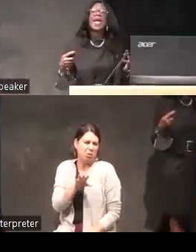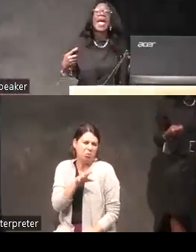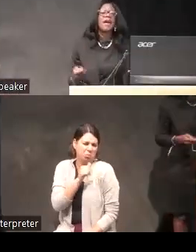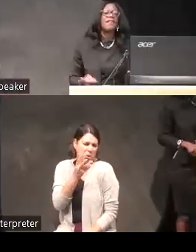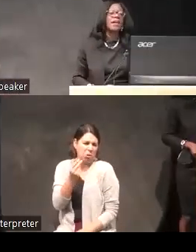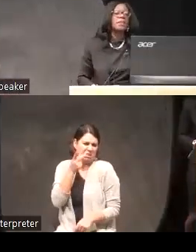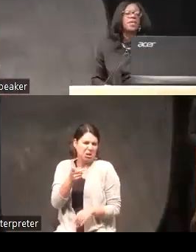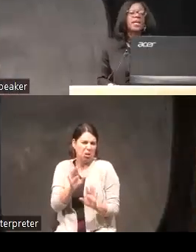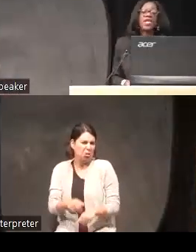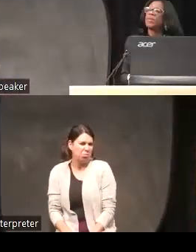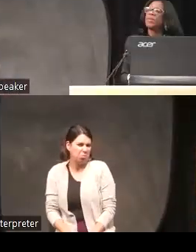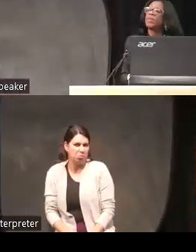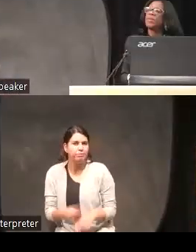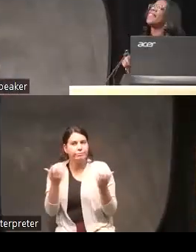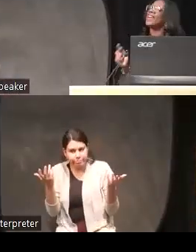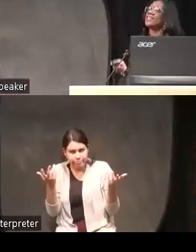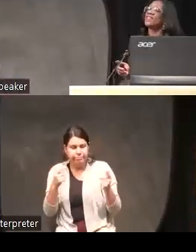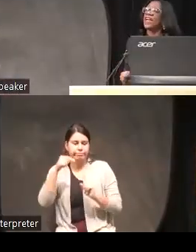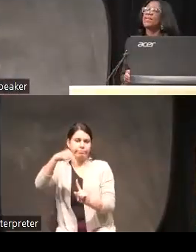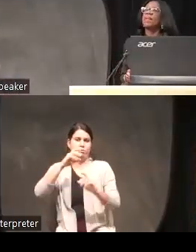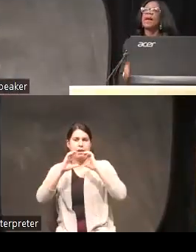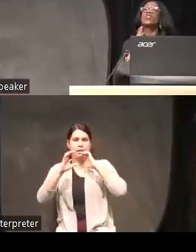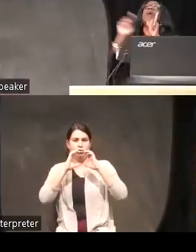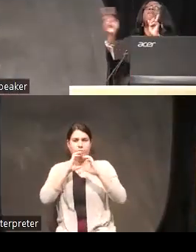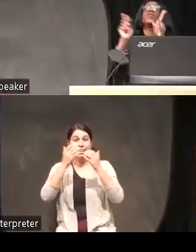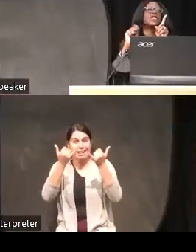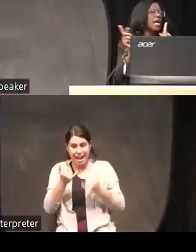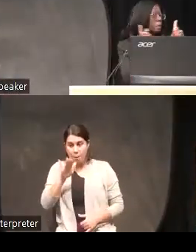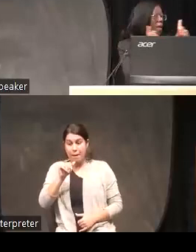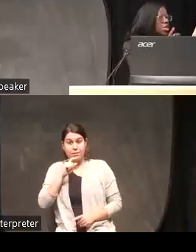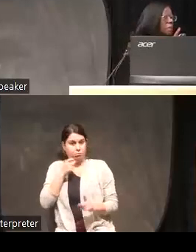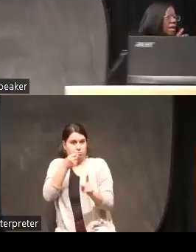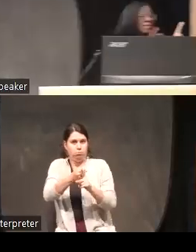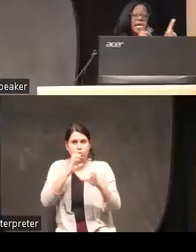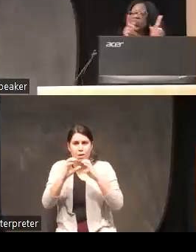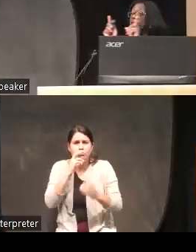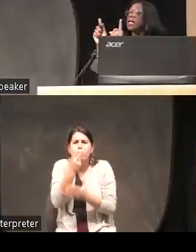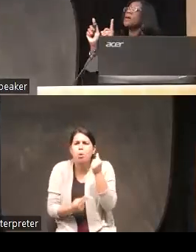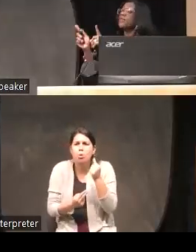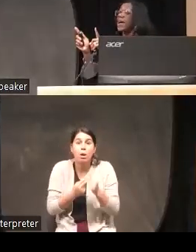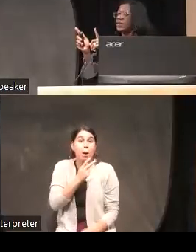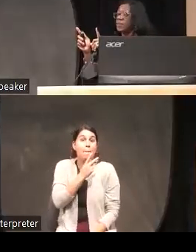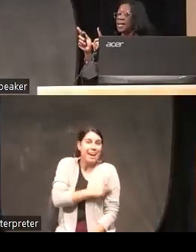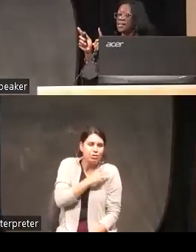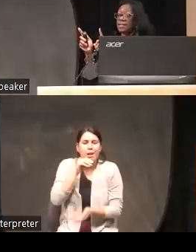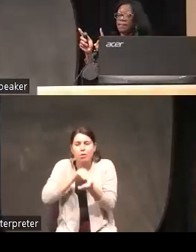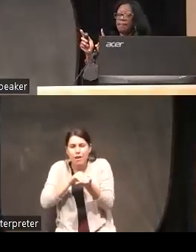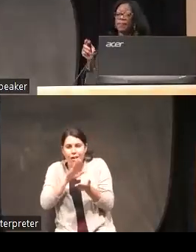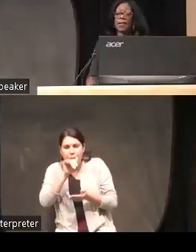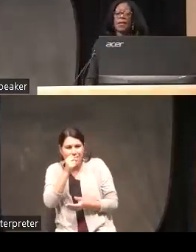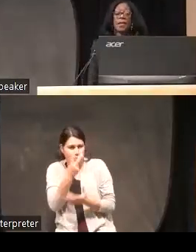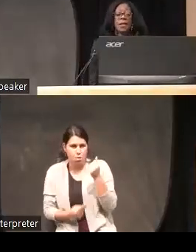we have a communication problem that is affected by bias on both sides, patient bias as well as provider bias.